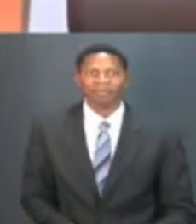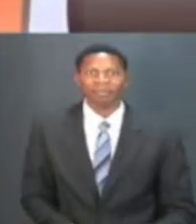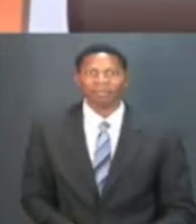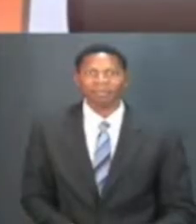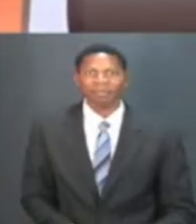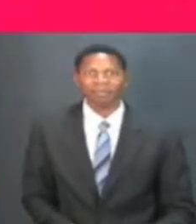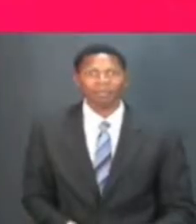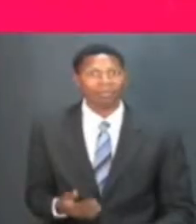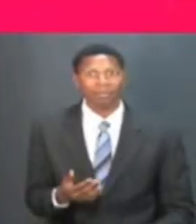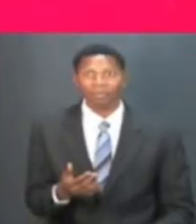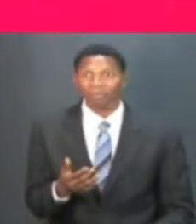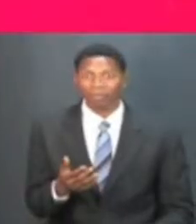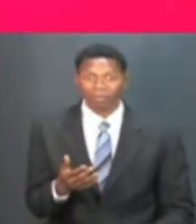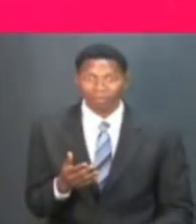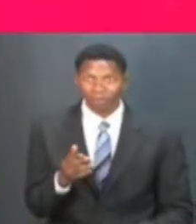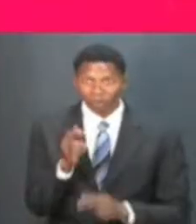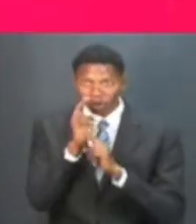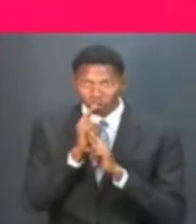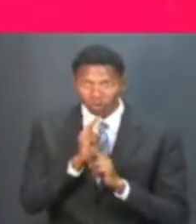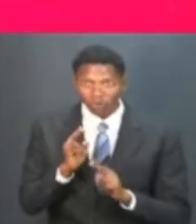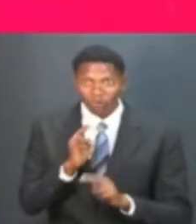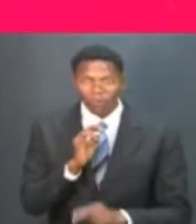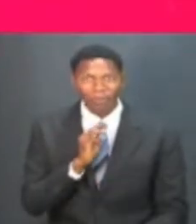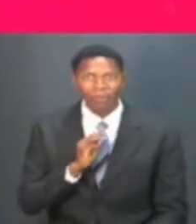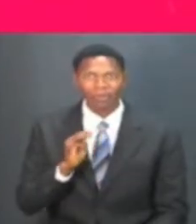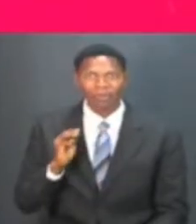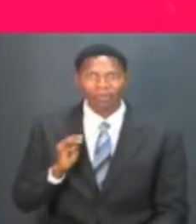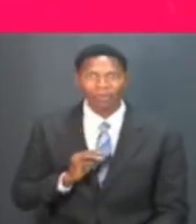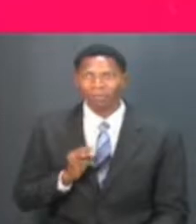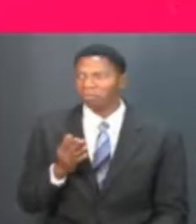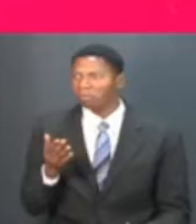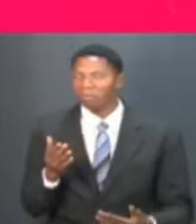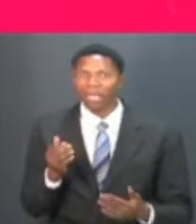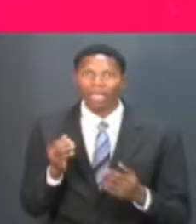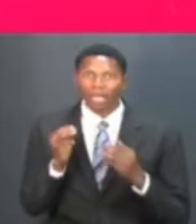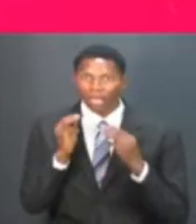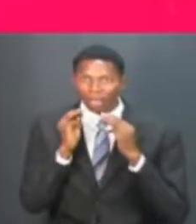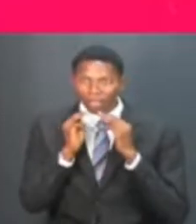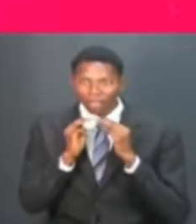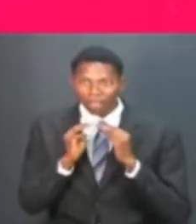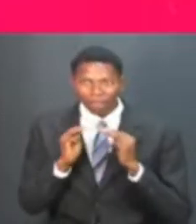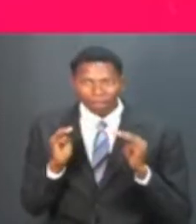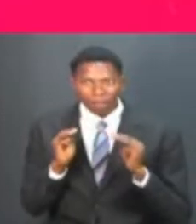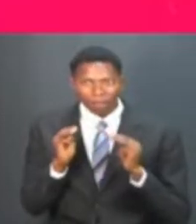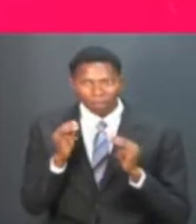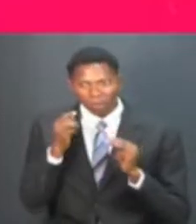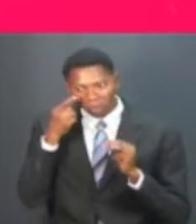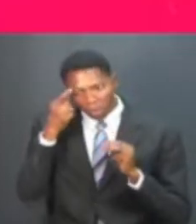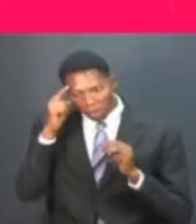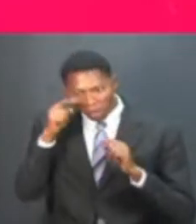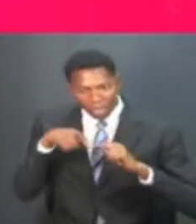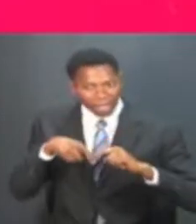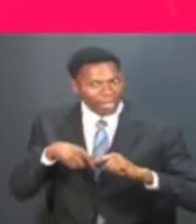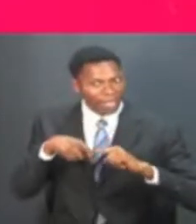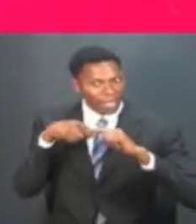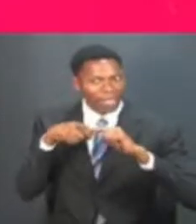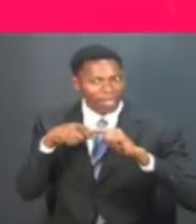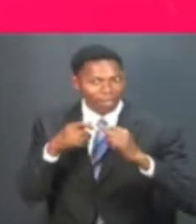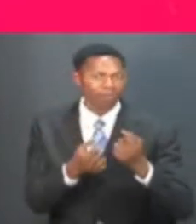Honourable members, though the motion for adjournment has been